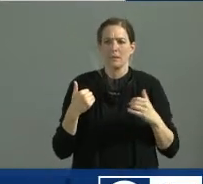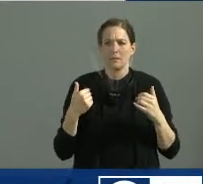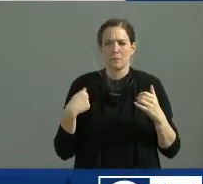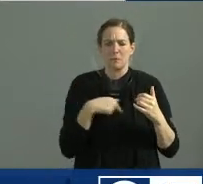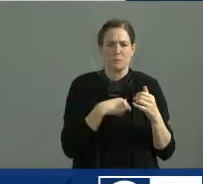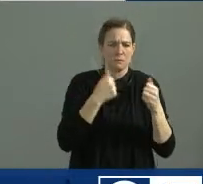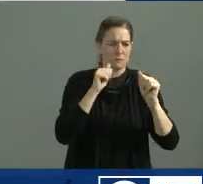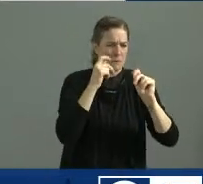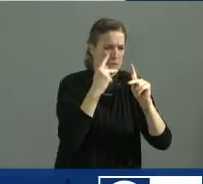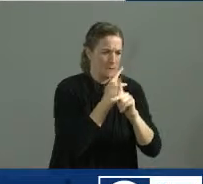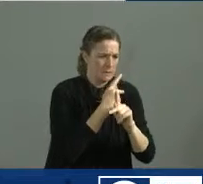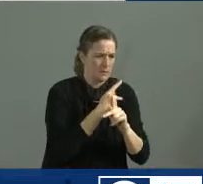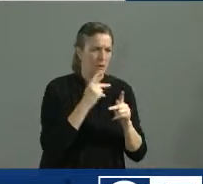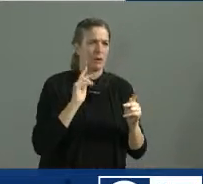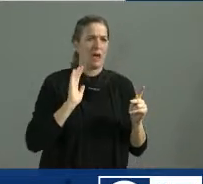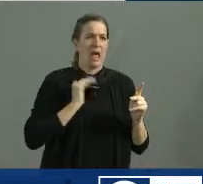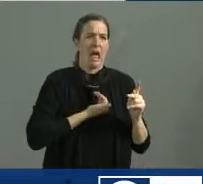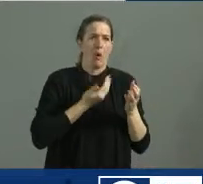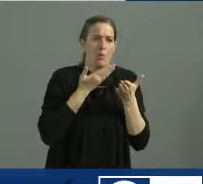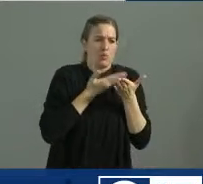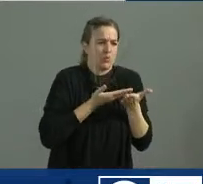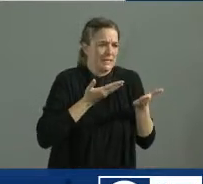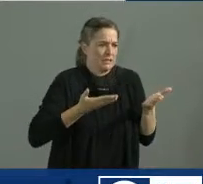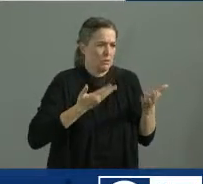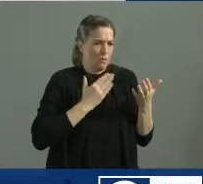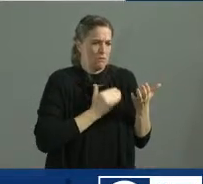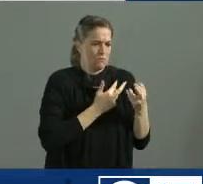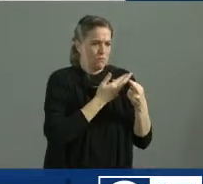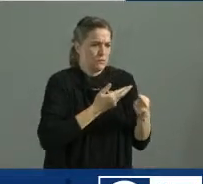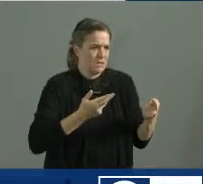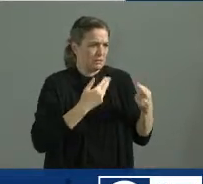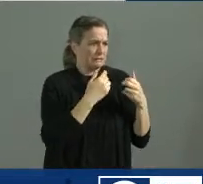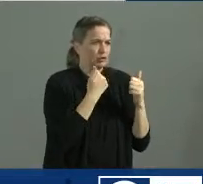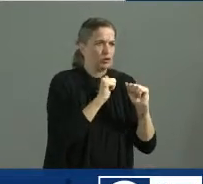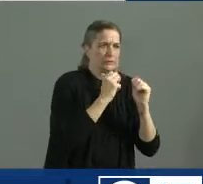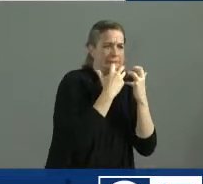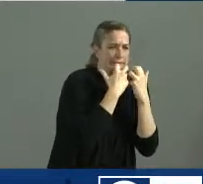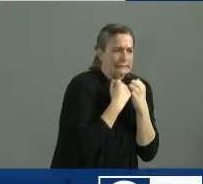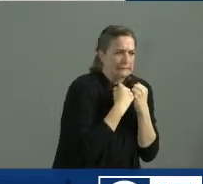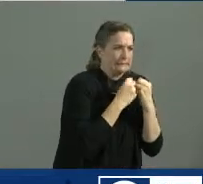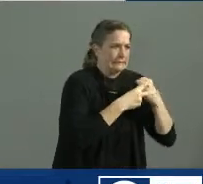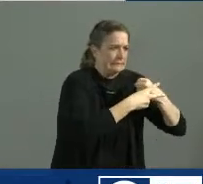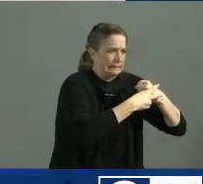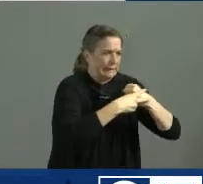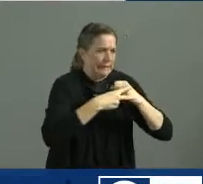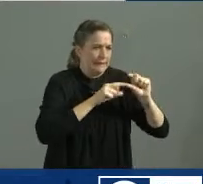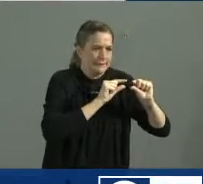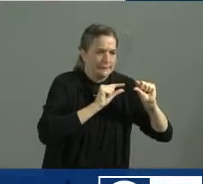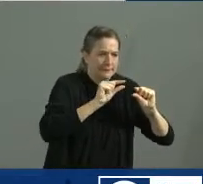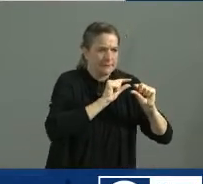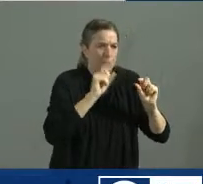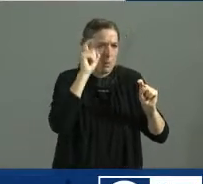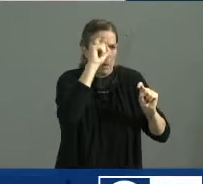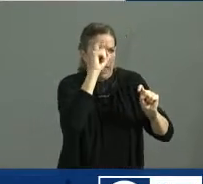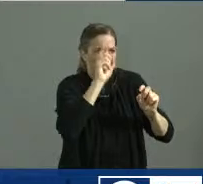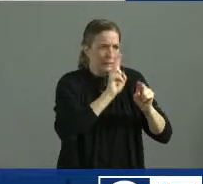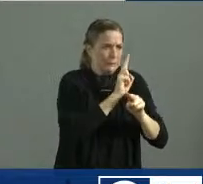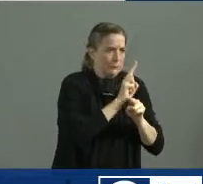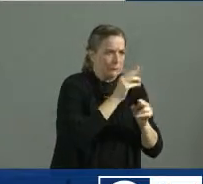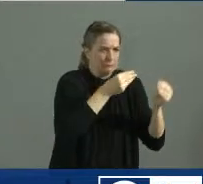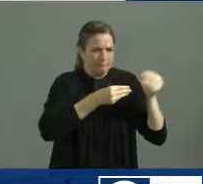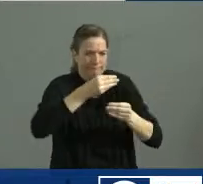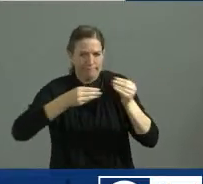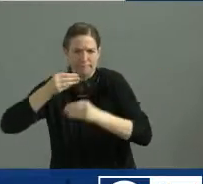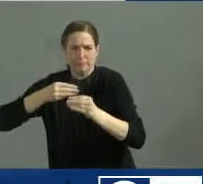resource, like we try to preserve resources. And I think in this case, you know, we were trying to go on what we had. We've had a lot